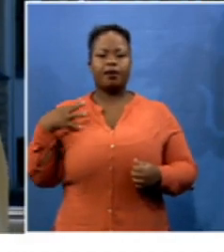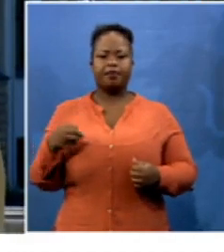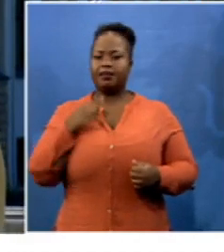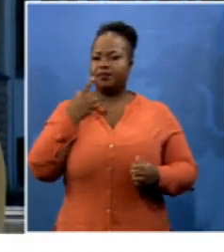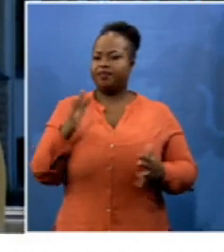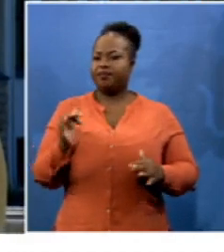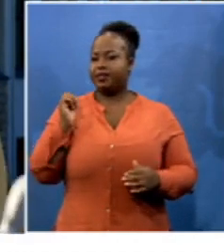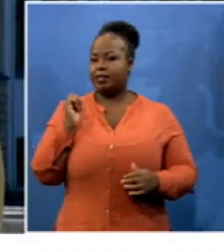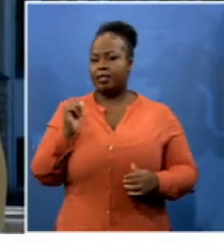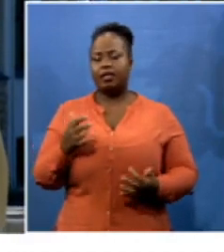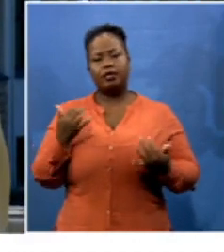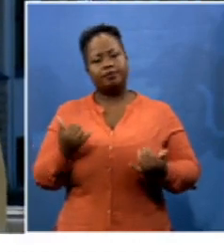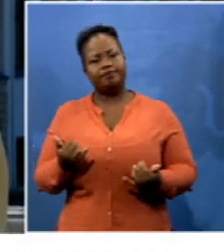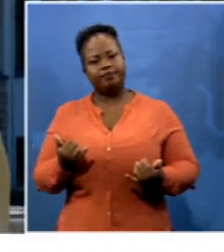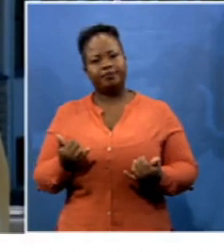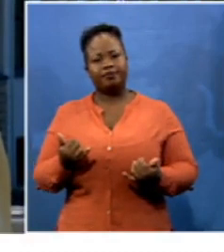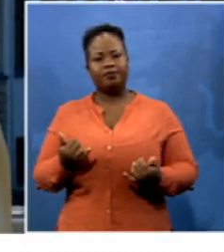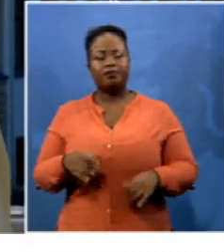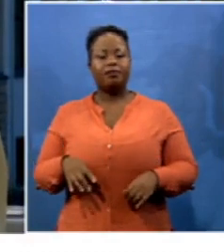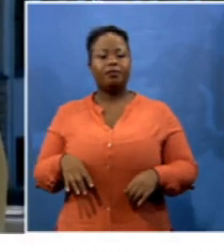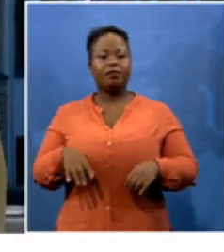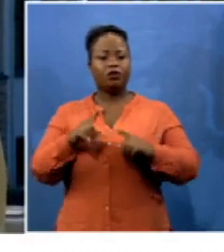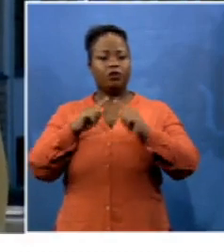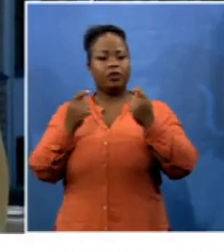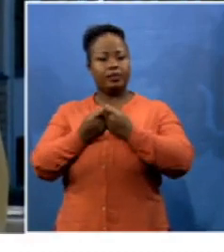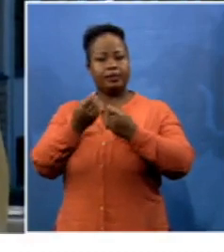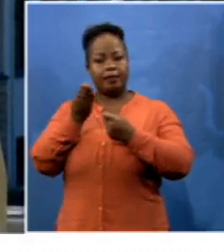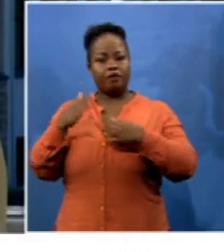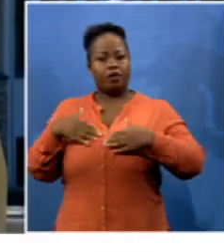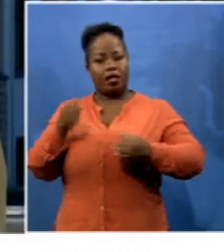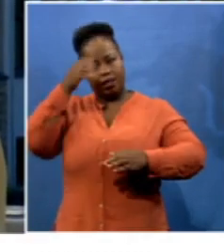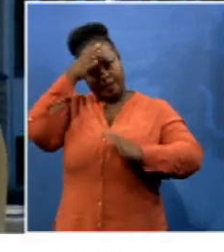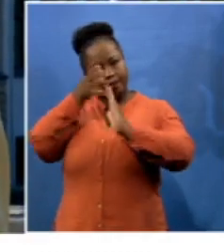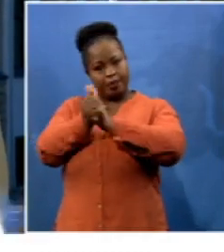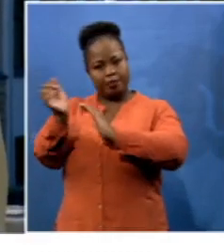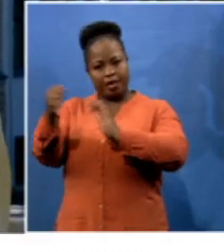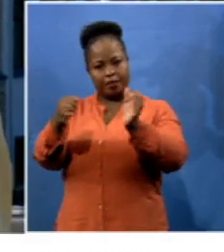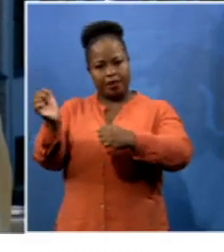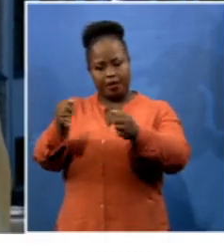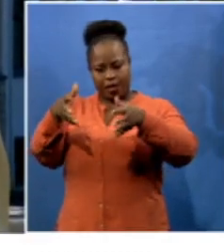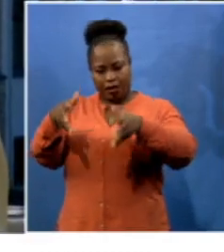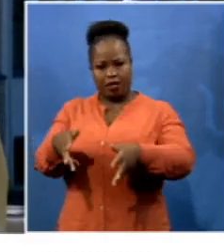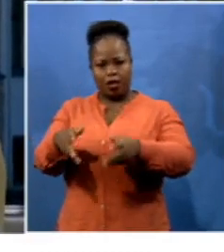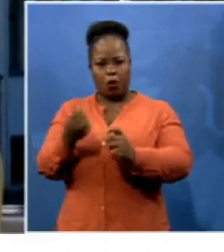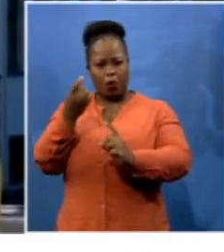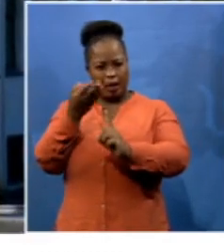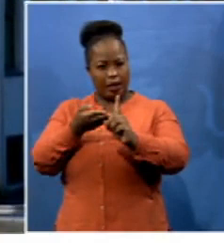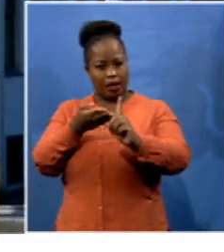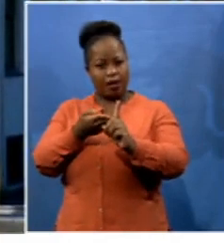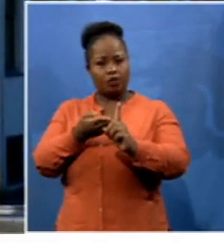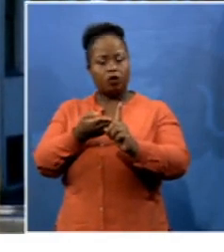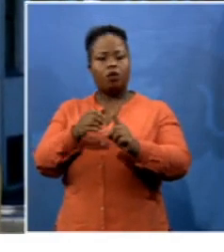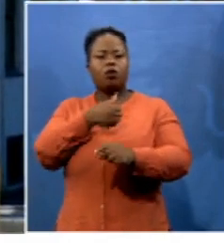yesterday, 10 health experts have been deployed to the Eastern Cape. One of those health experts will actually go